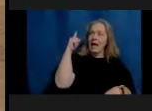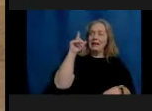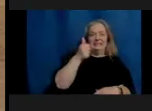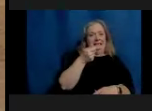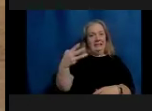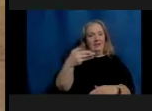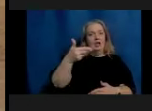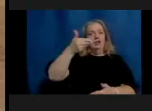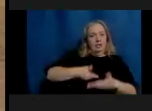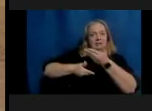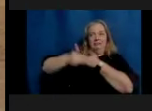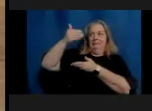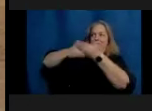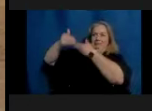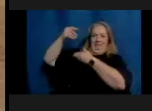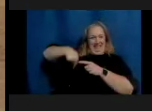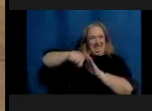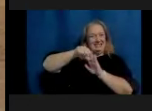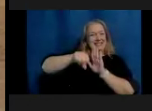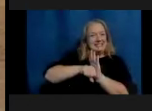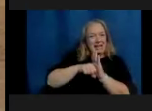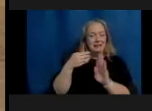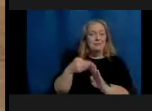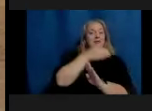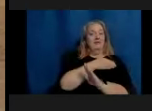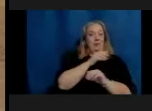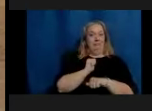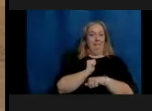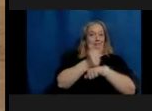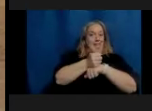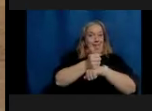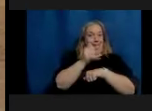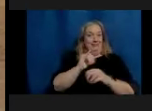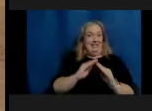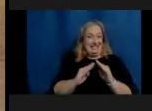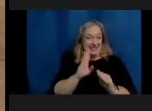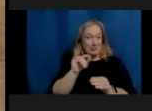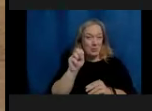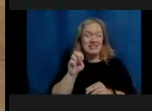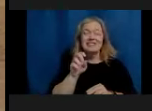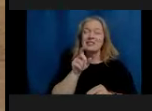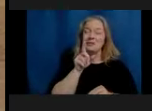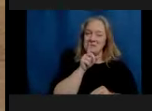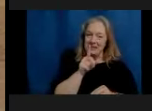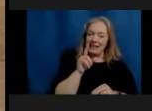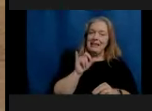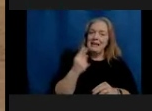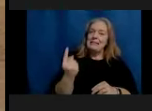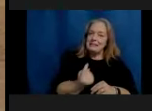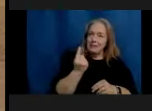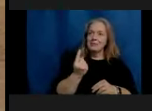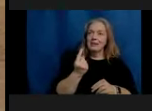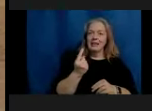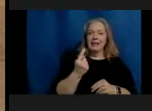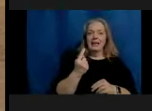generations in to Idaho who were here like before Boise became a city. And so like that was something to like be like, I had